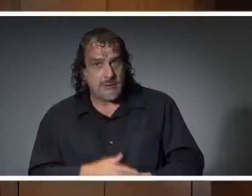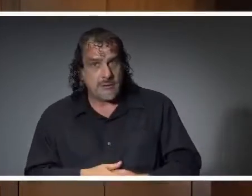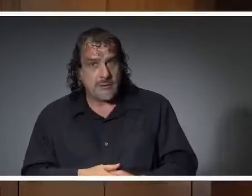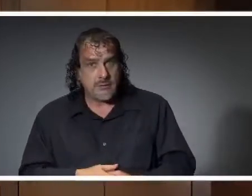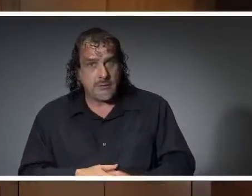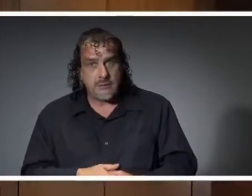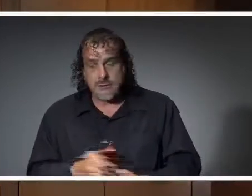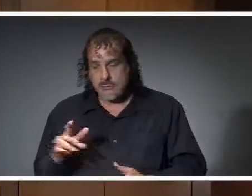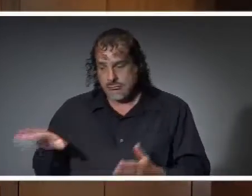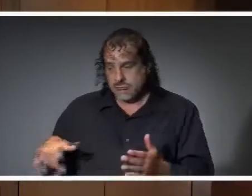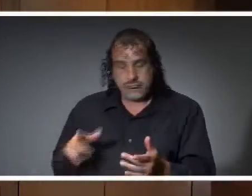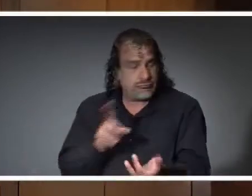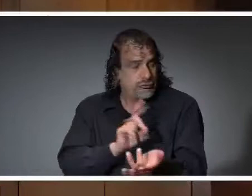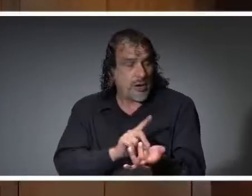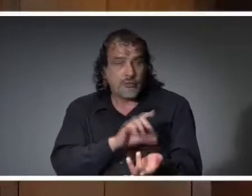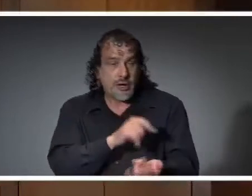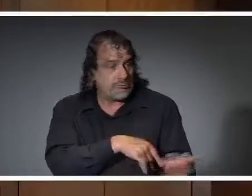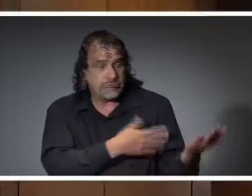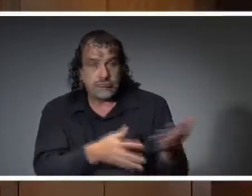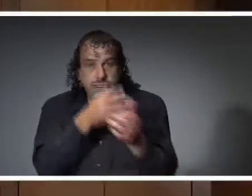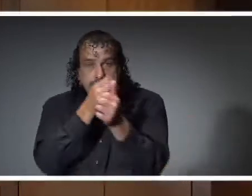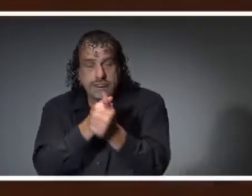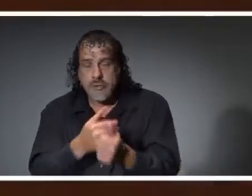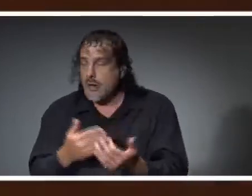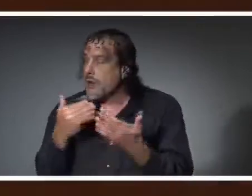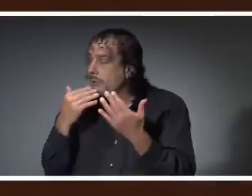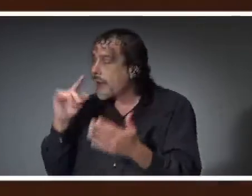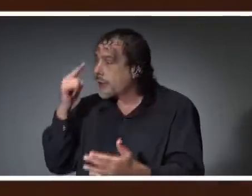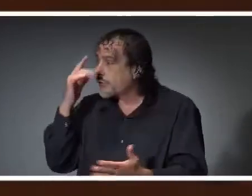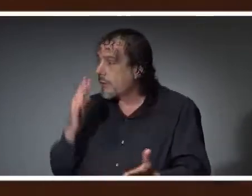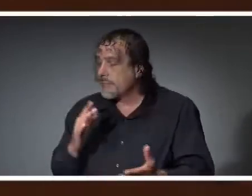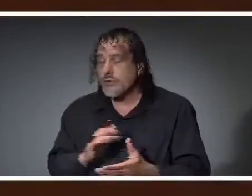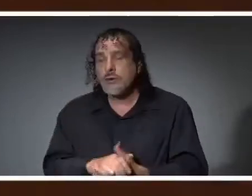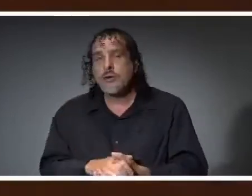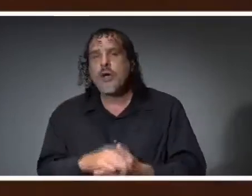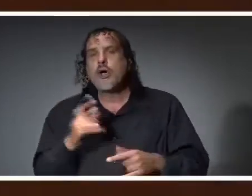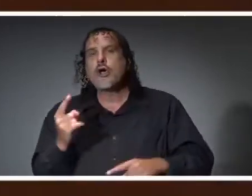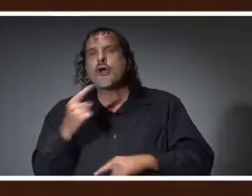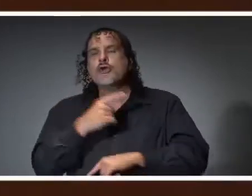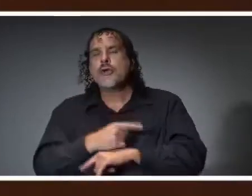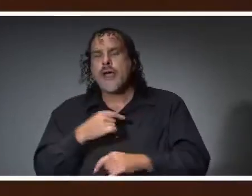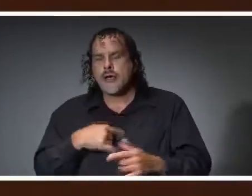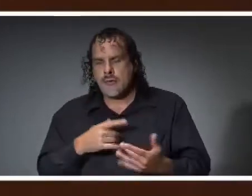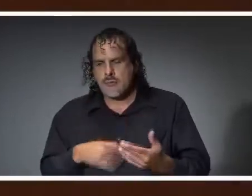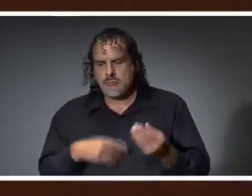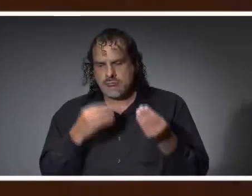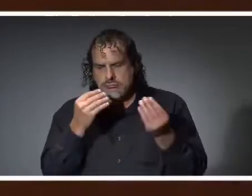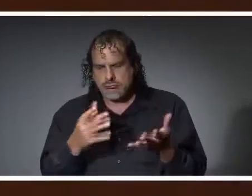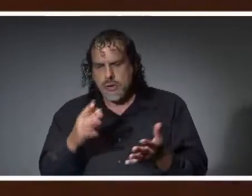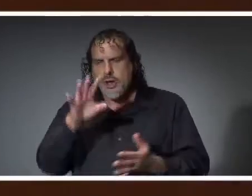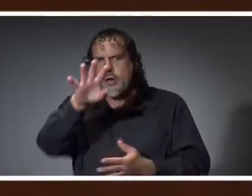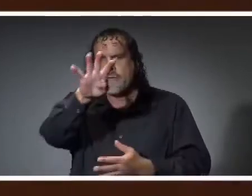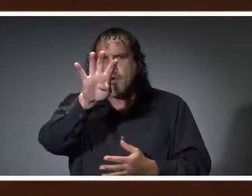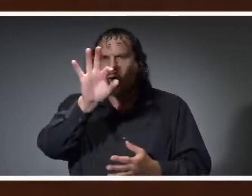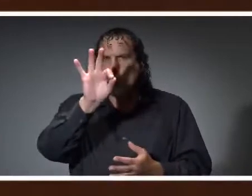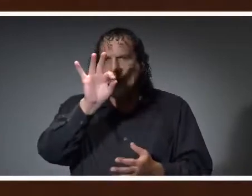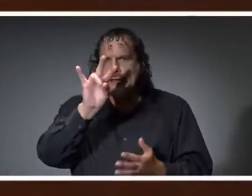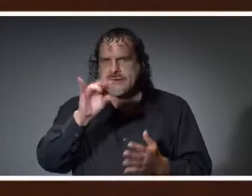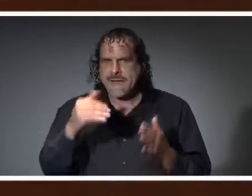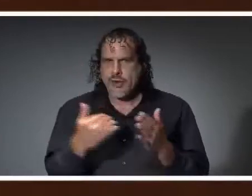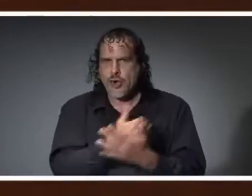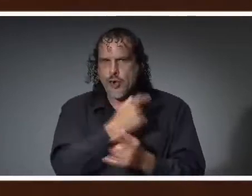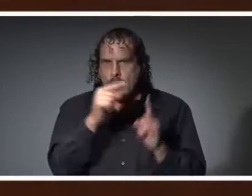to give you an update. Thank you very much, Governor. Today, the Department of Health will be reporting 497 new cases of